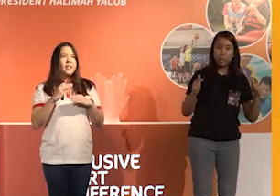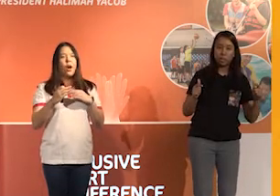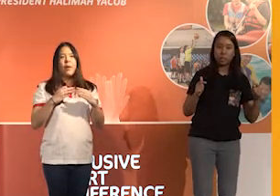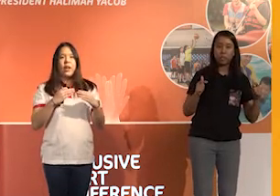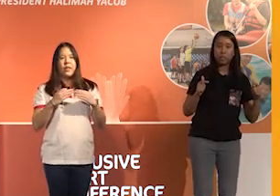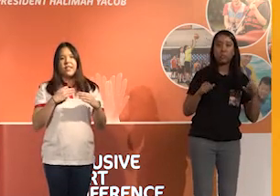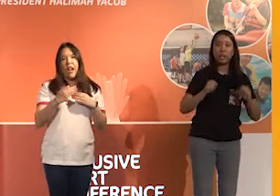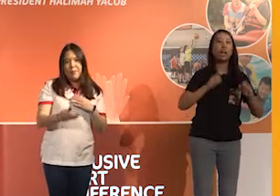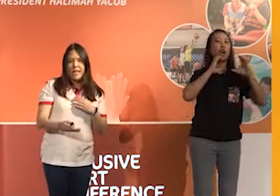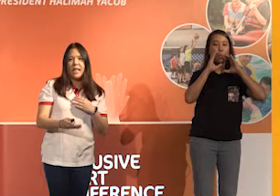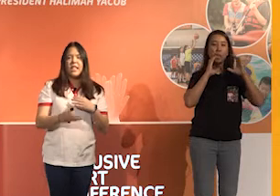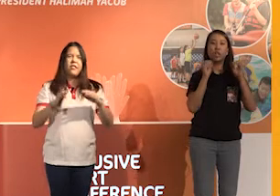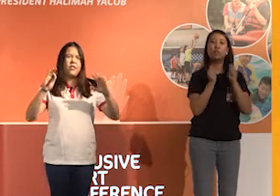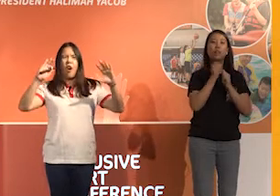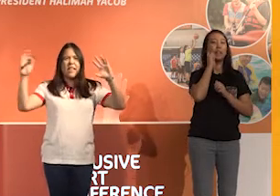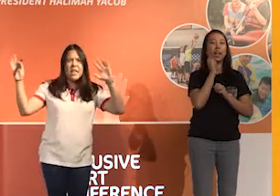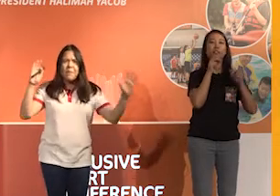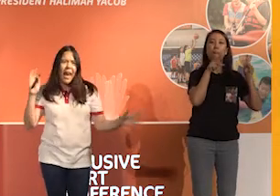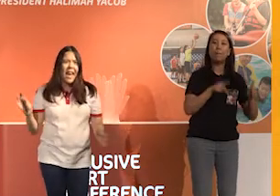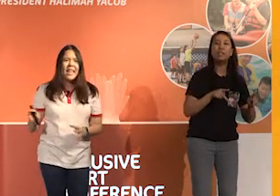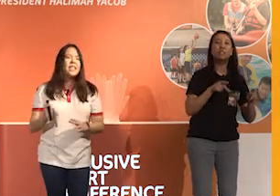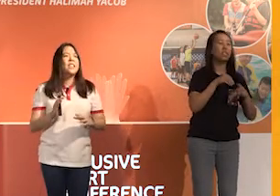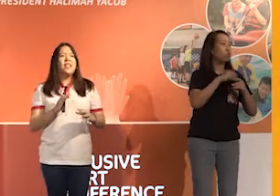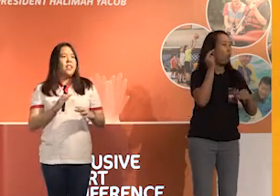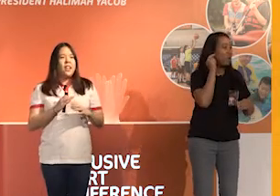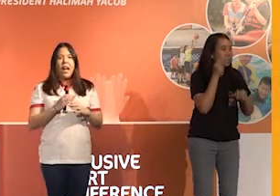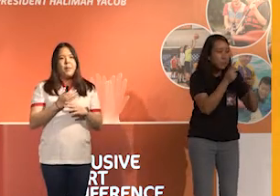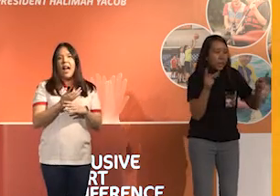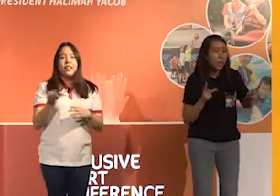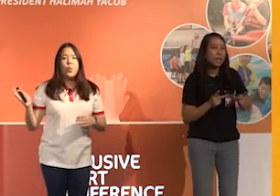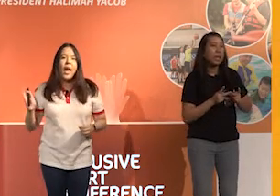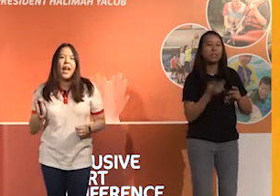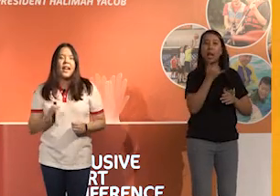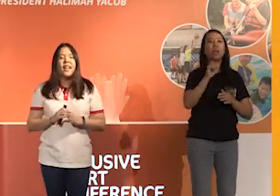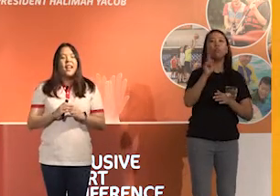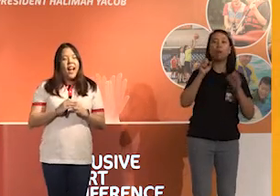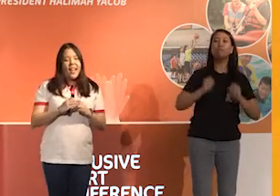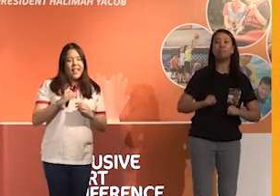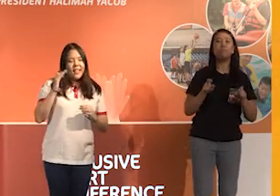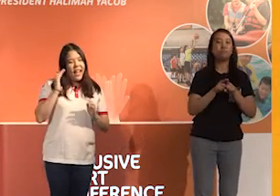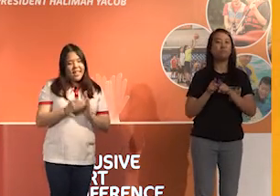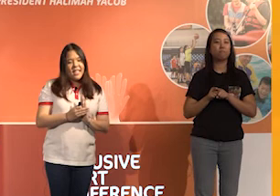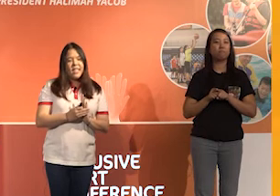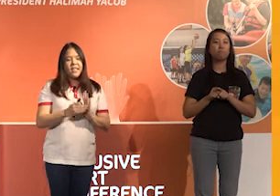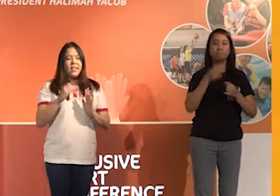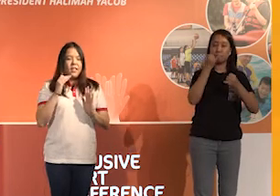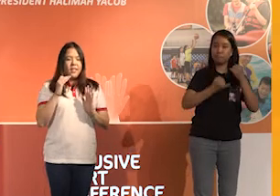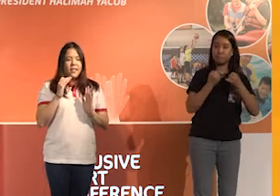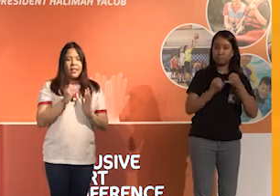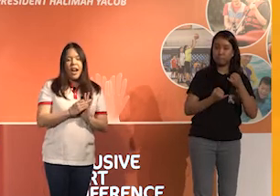can communicate with the deaf person is noisy place, happy anywhere. And then lastly